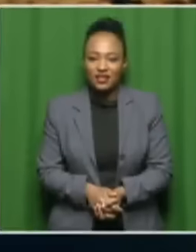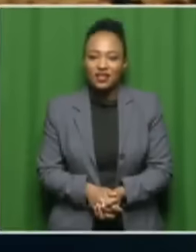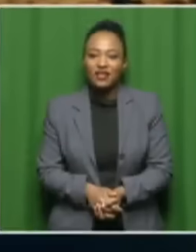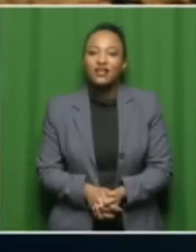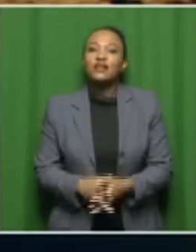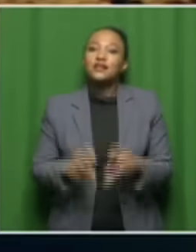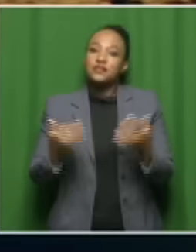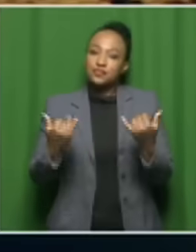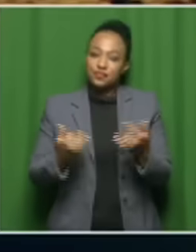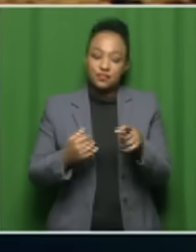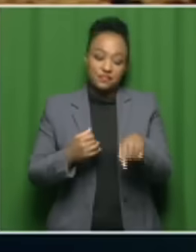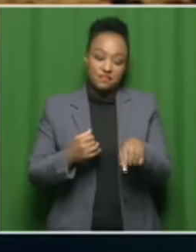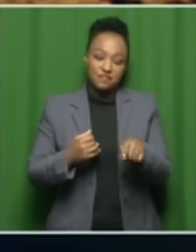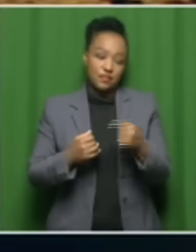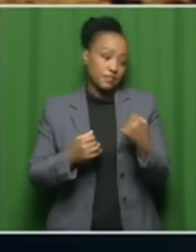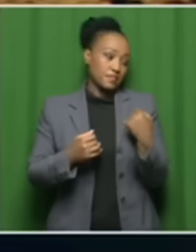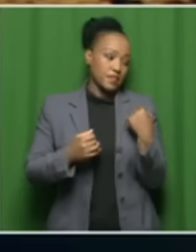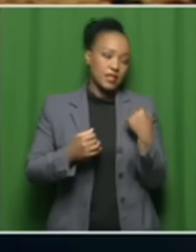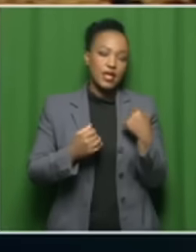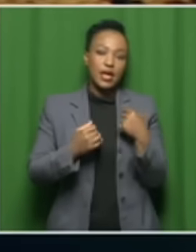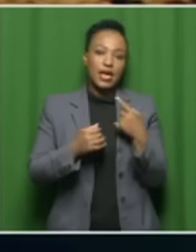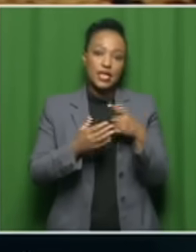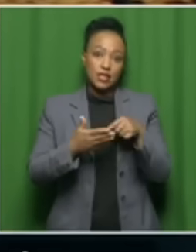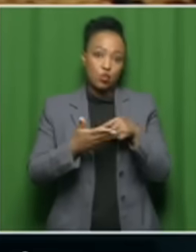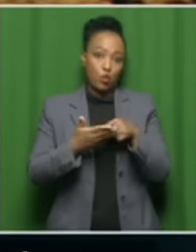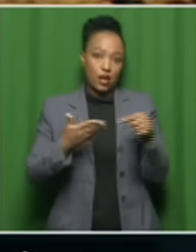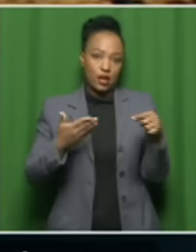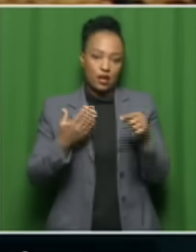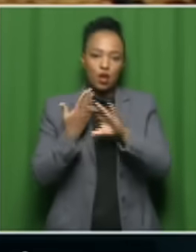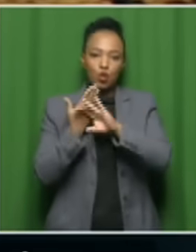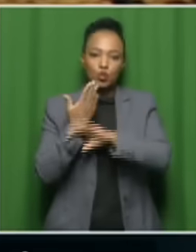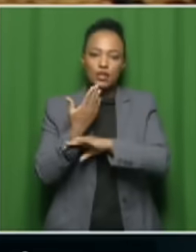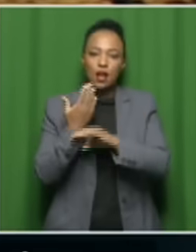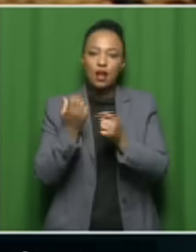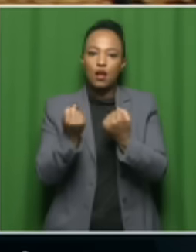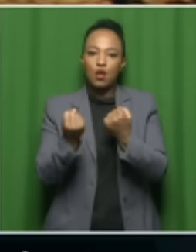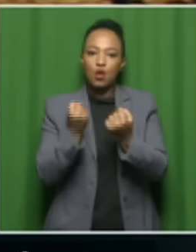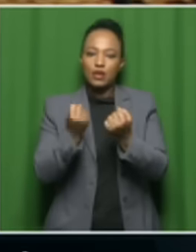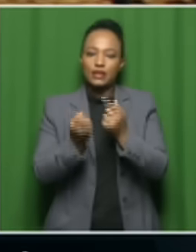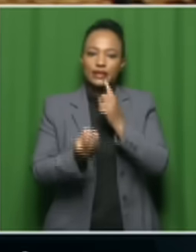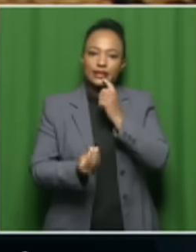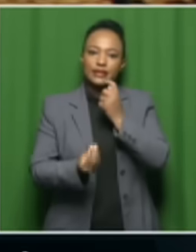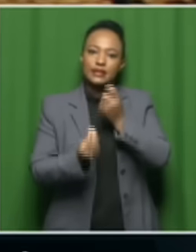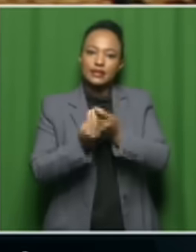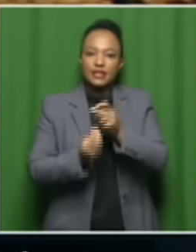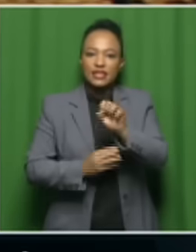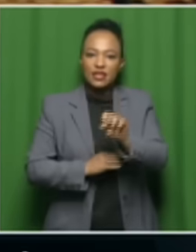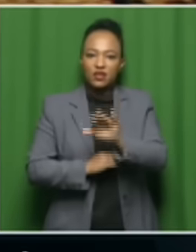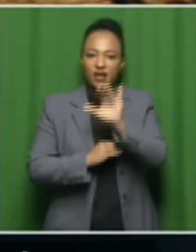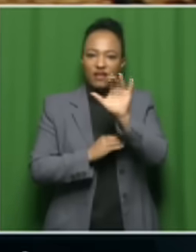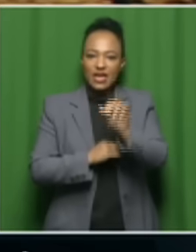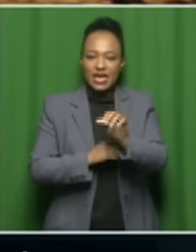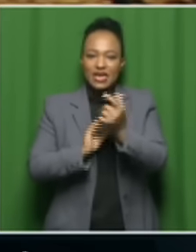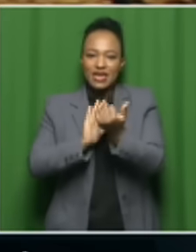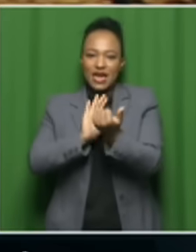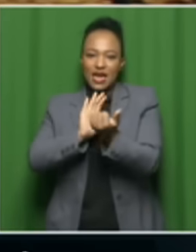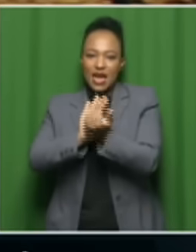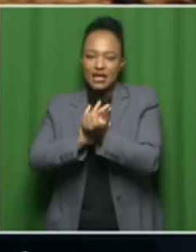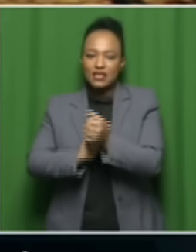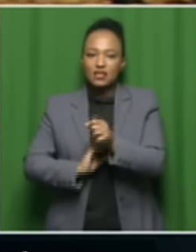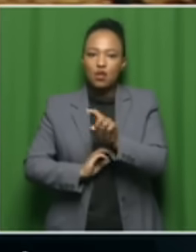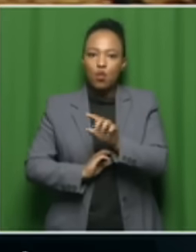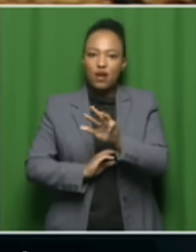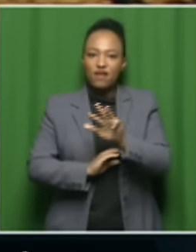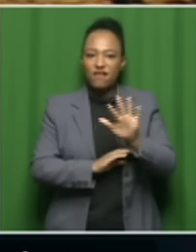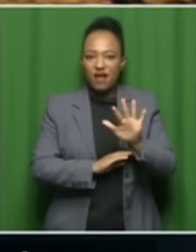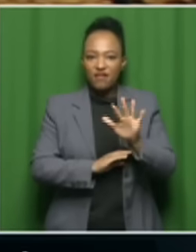Now, earlier this week, the Constitutional Court ruled that a section of the South African Citizenship Act of 1995 pertaining to dual citizenship